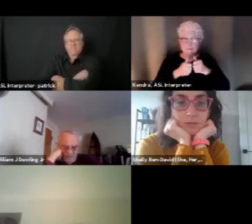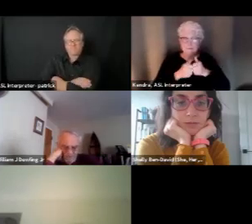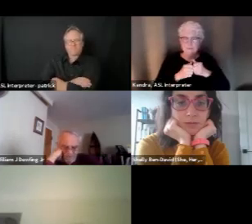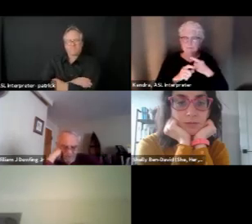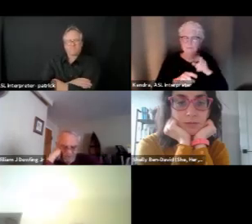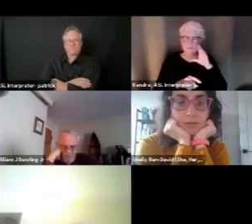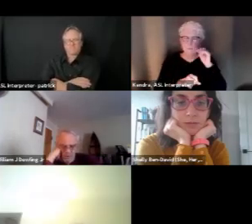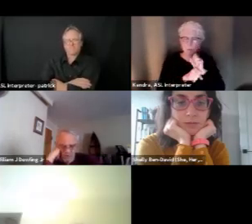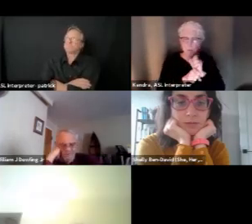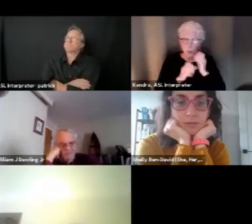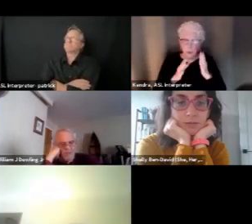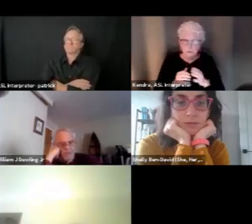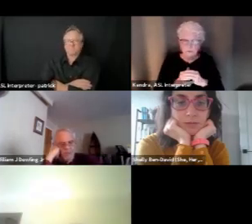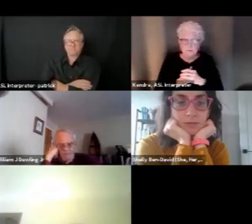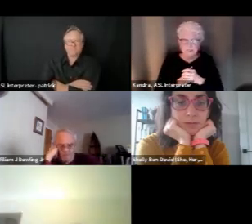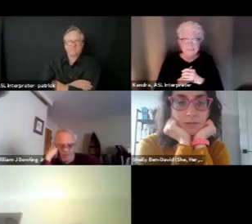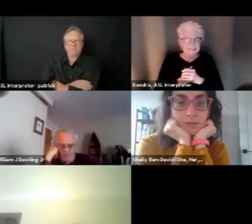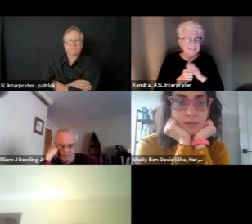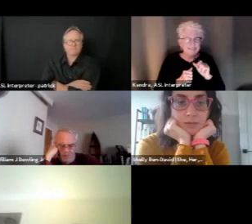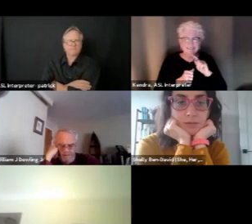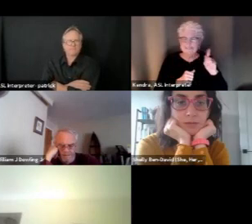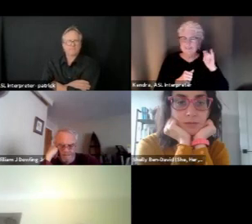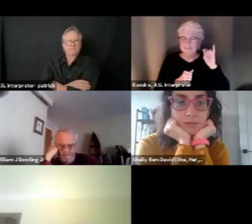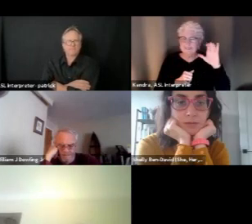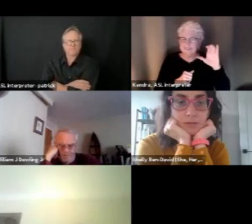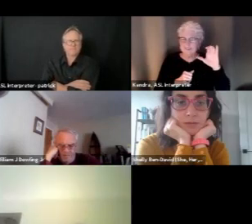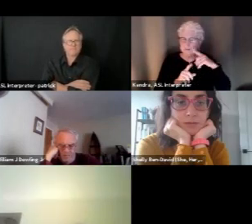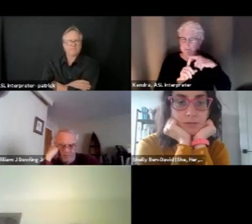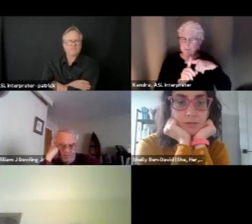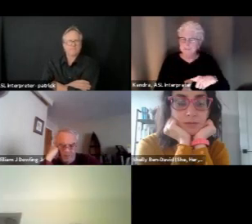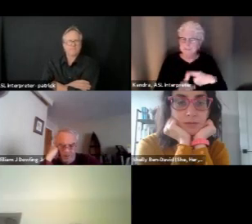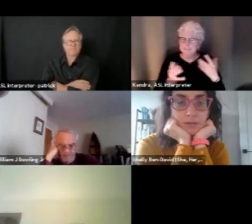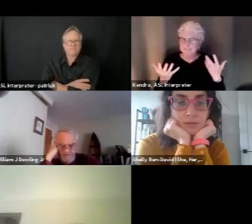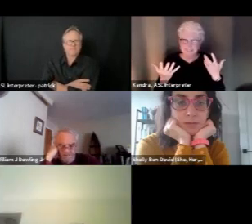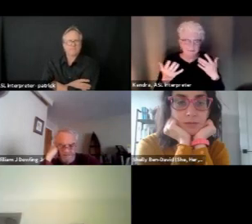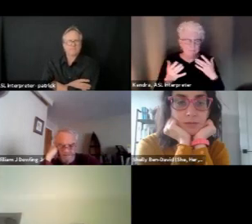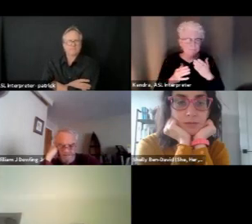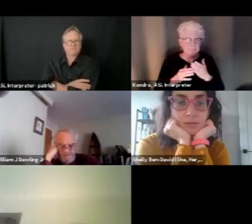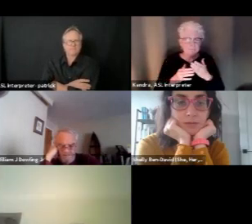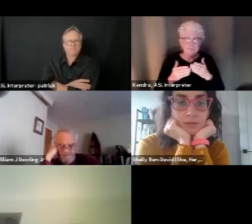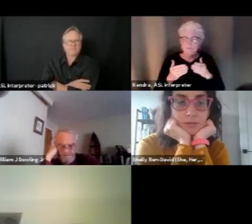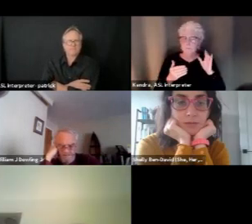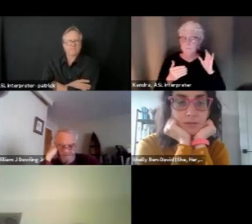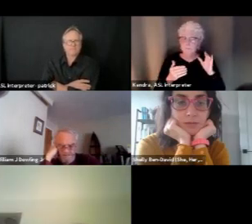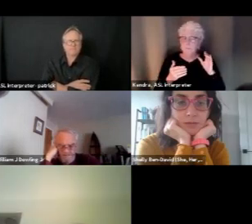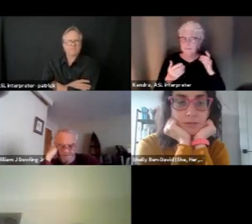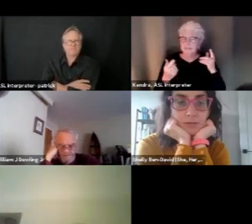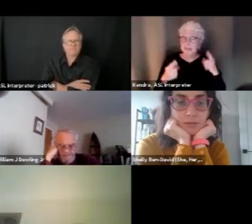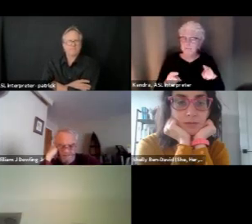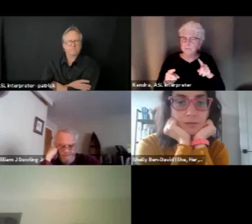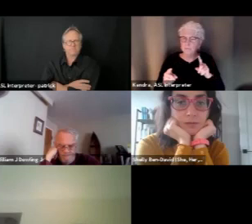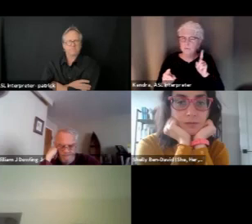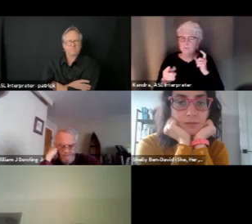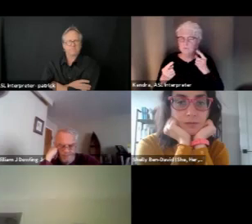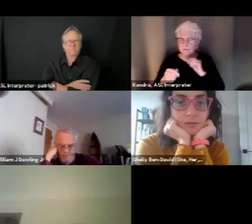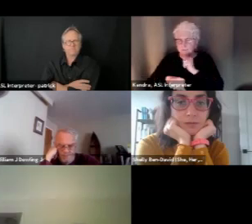So that's the toxic positivity thing that's gone on in other areas of post-traumatic growth. And so it's this topic is